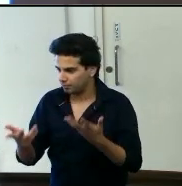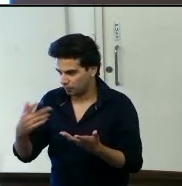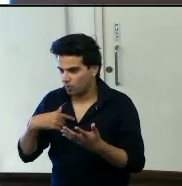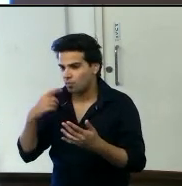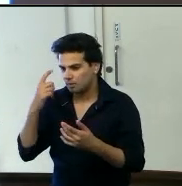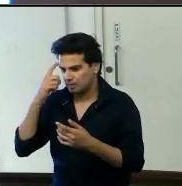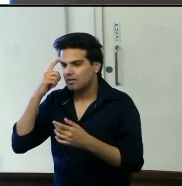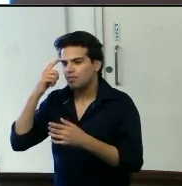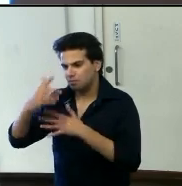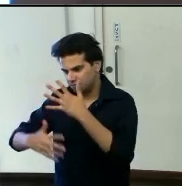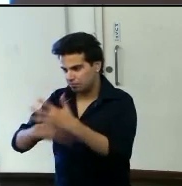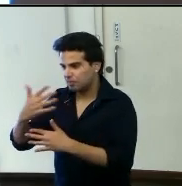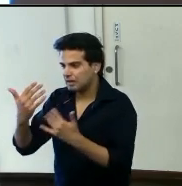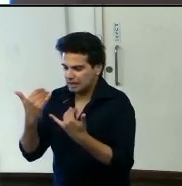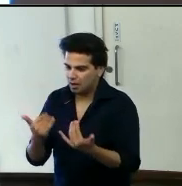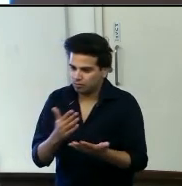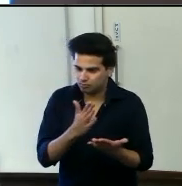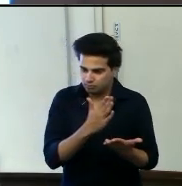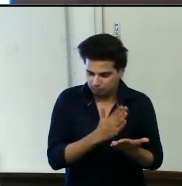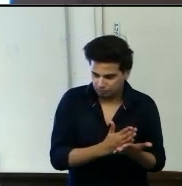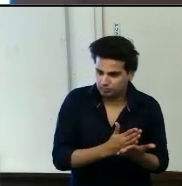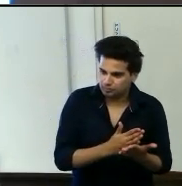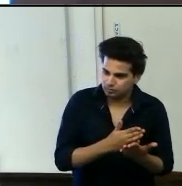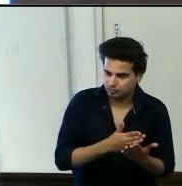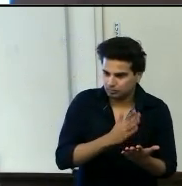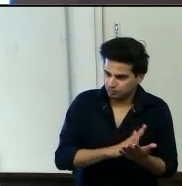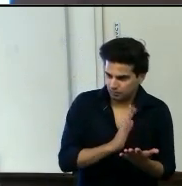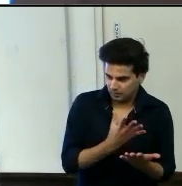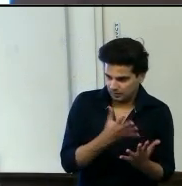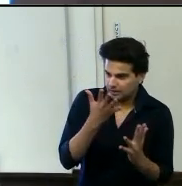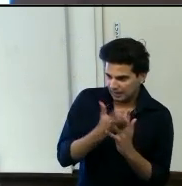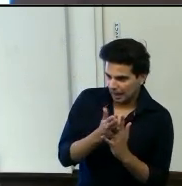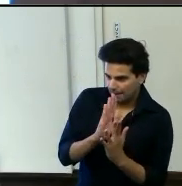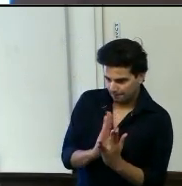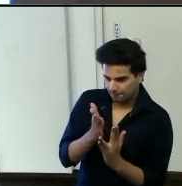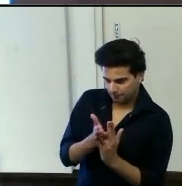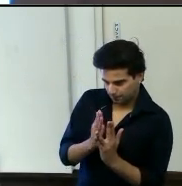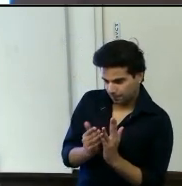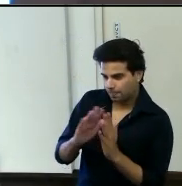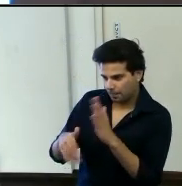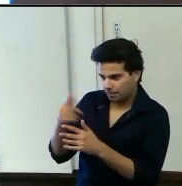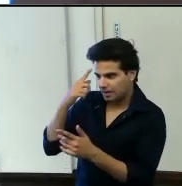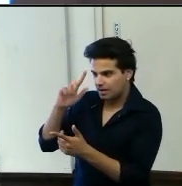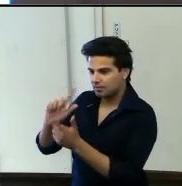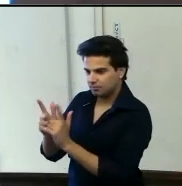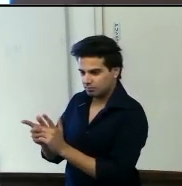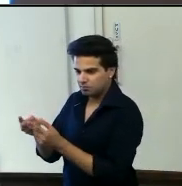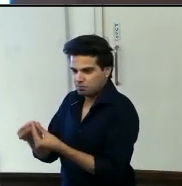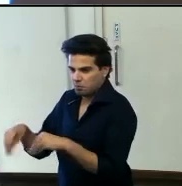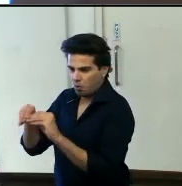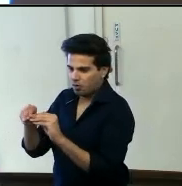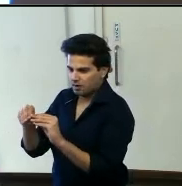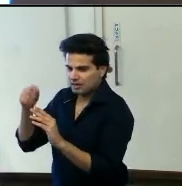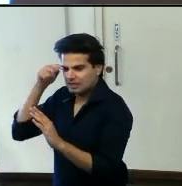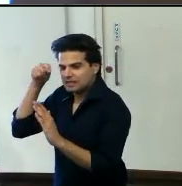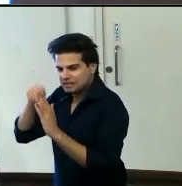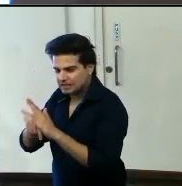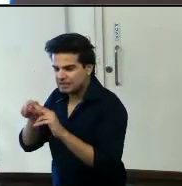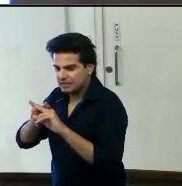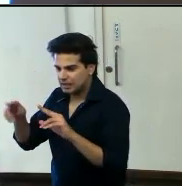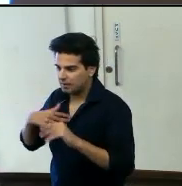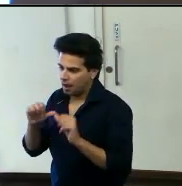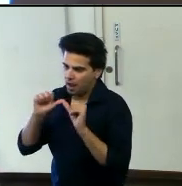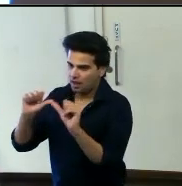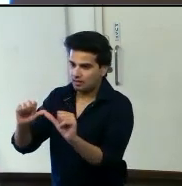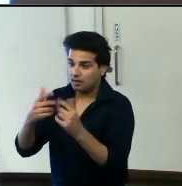further, but at this moment we have taken this answer as the optimal for this display, right? That is my answer. But So as you the were mind